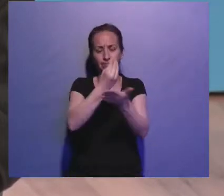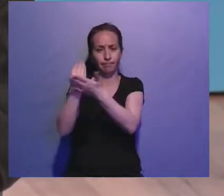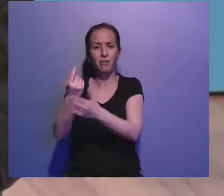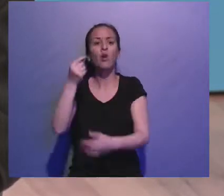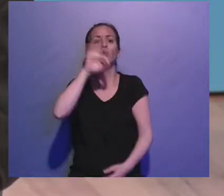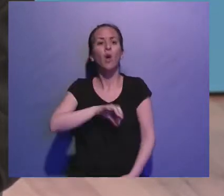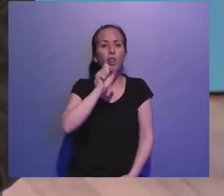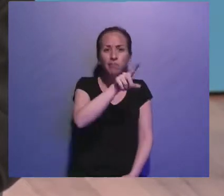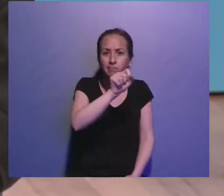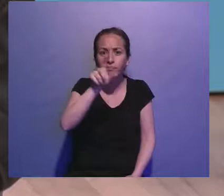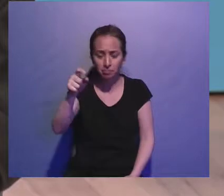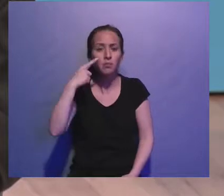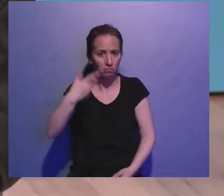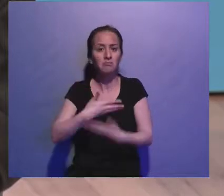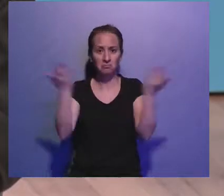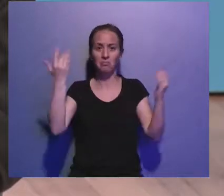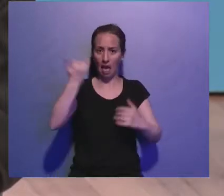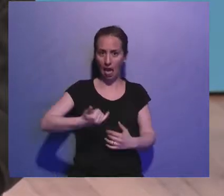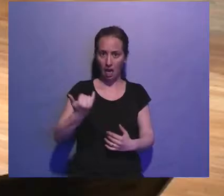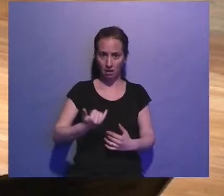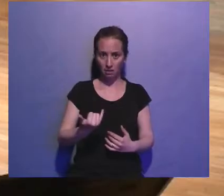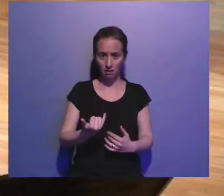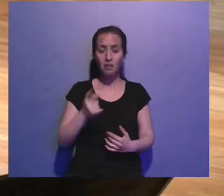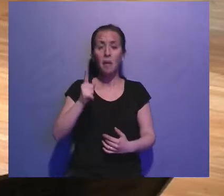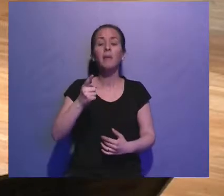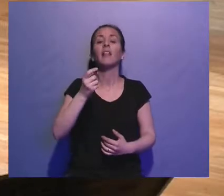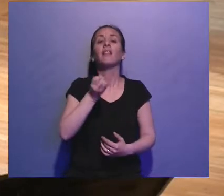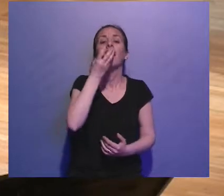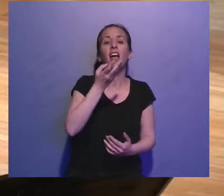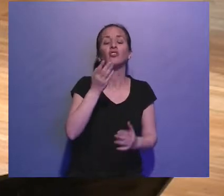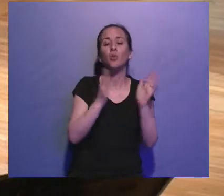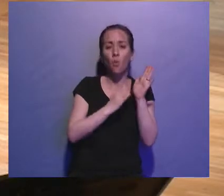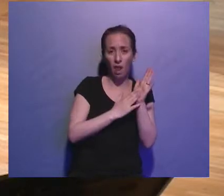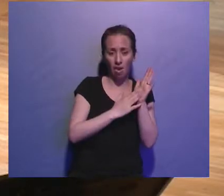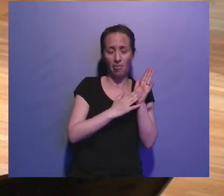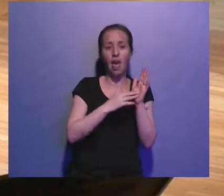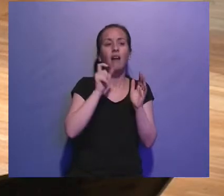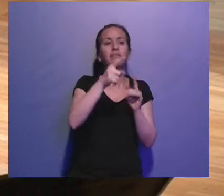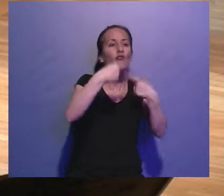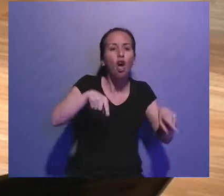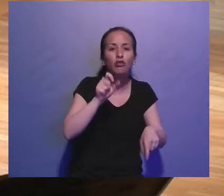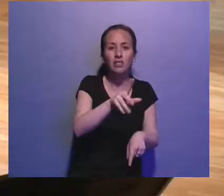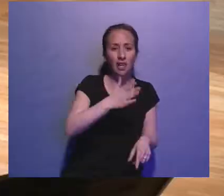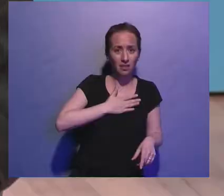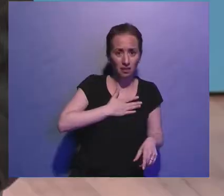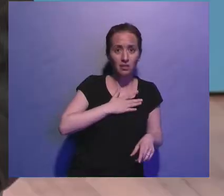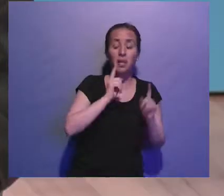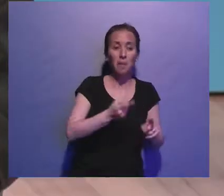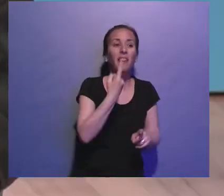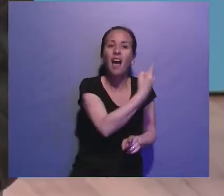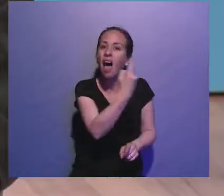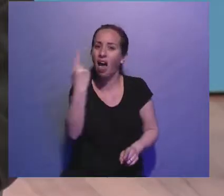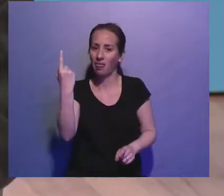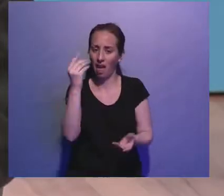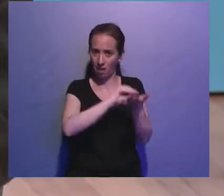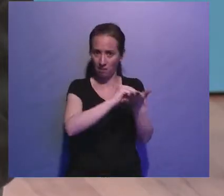all the authorities, the salaries of each official, also the affidavit and the tax returns